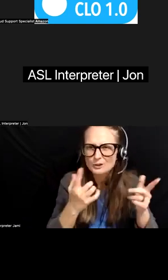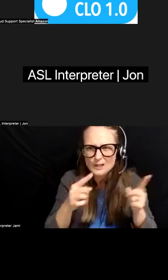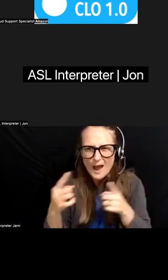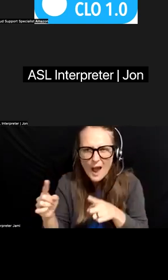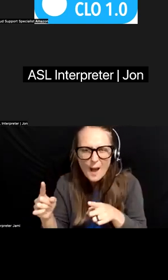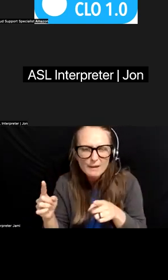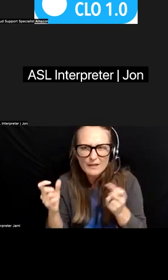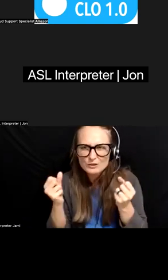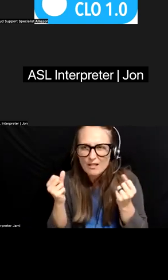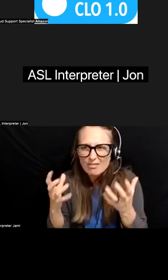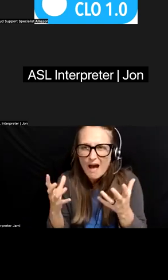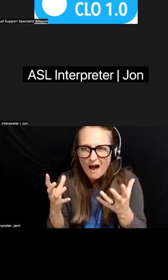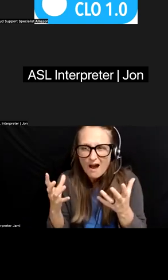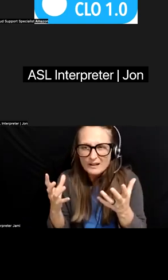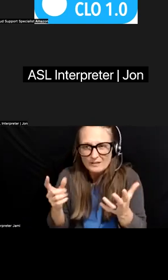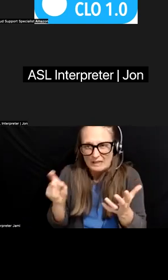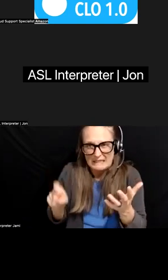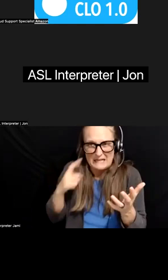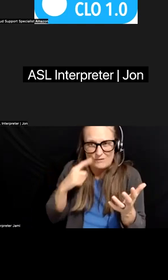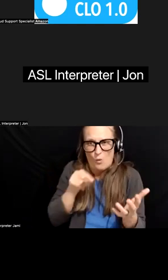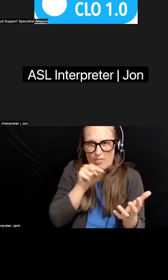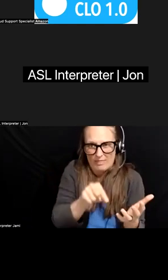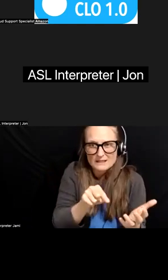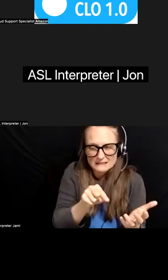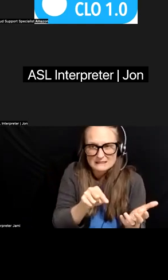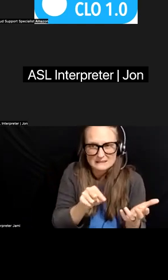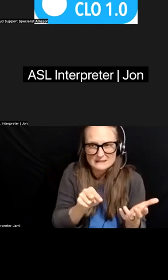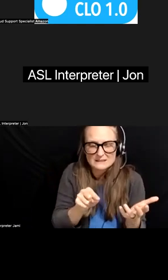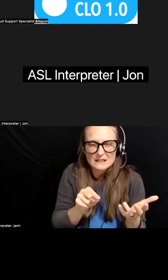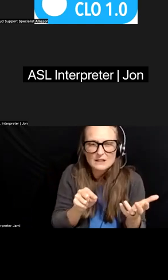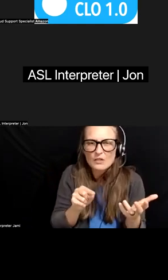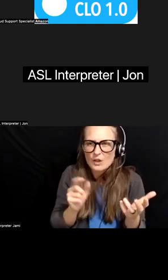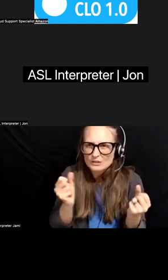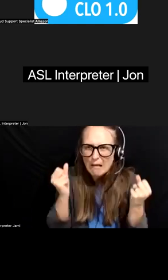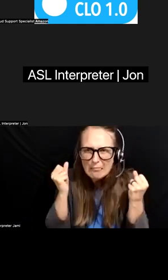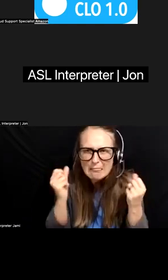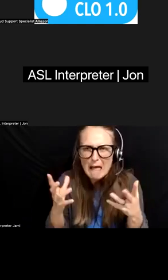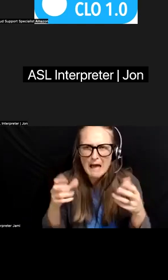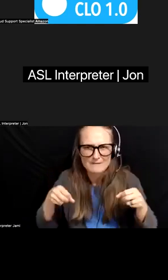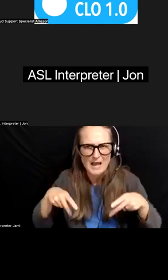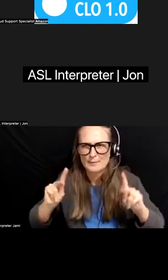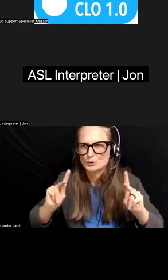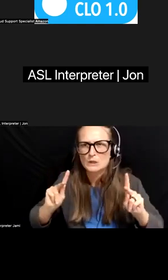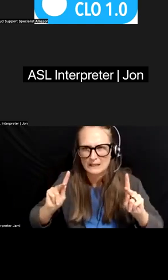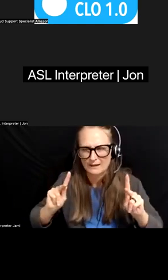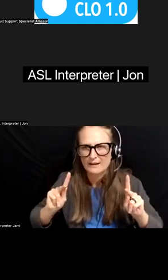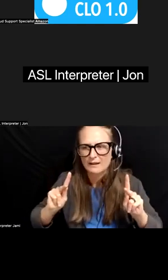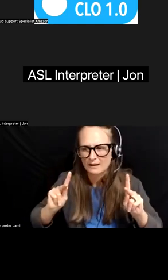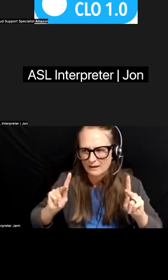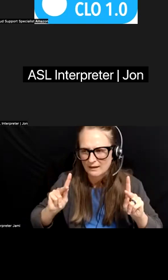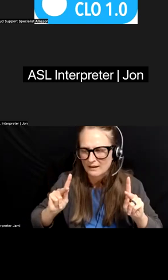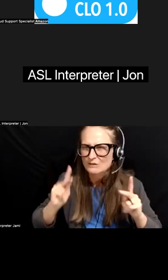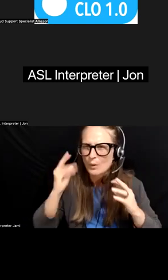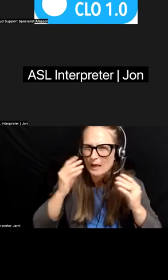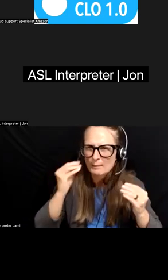for this. And there's just tremendous opportunity in the field. Think about, millions